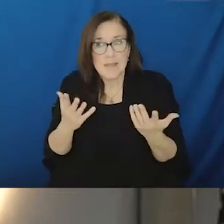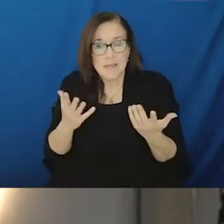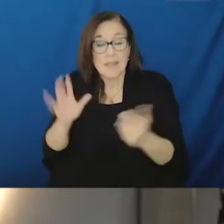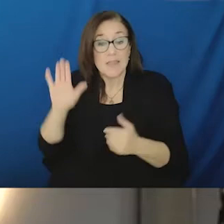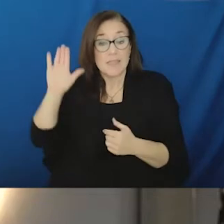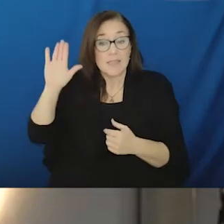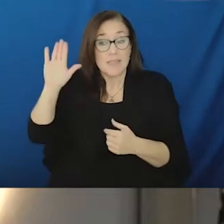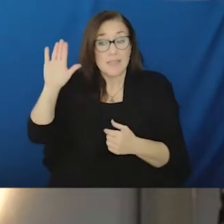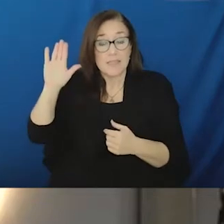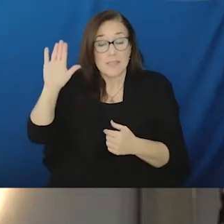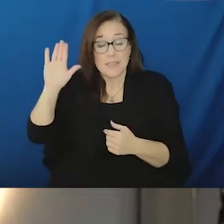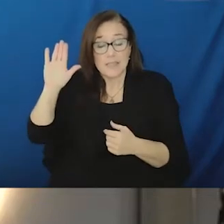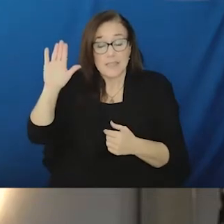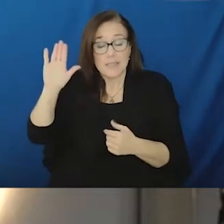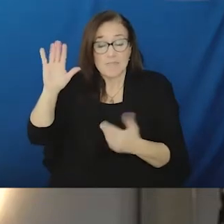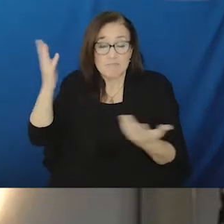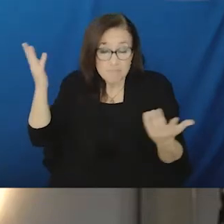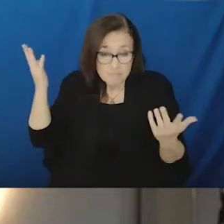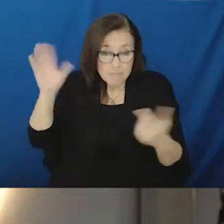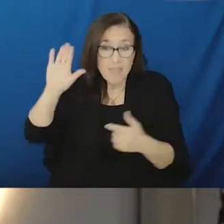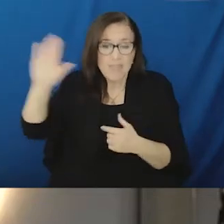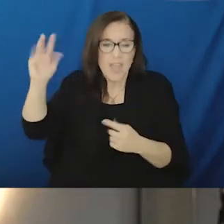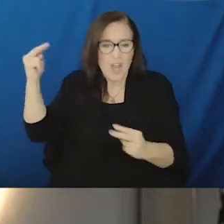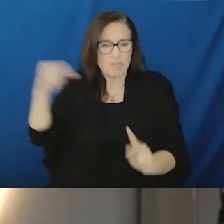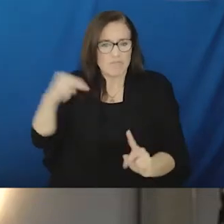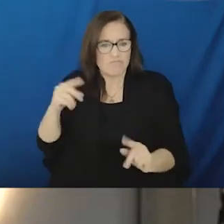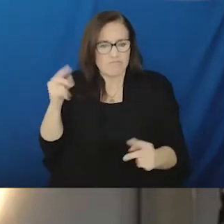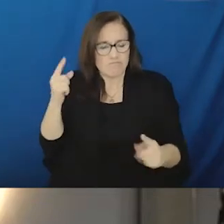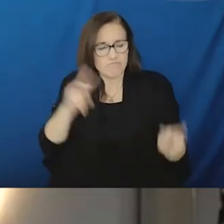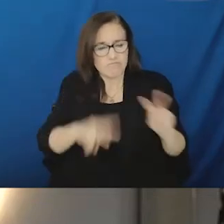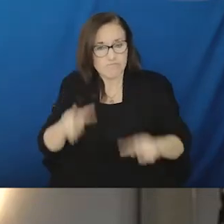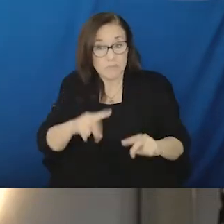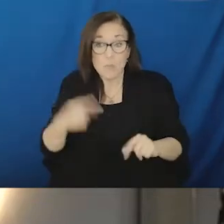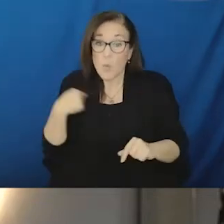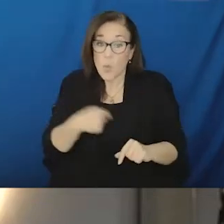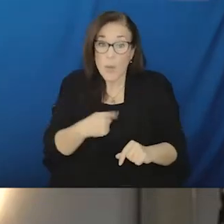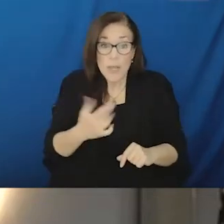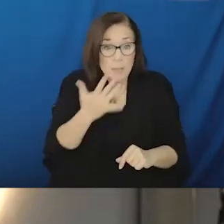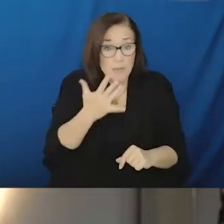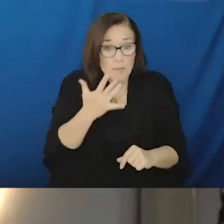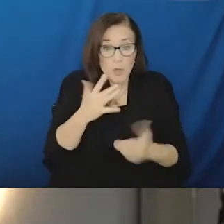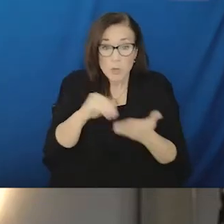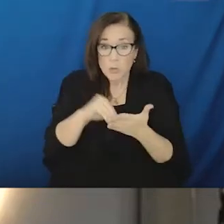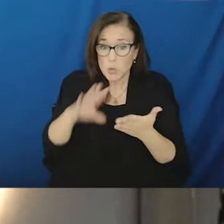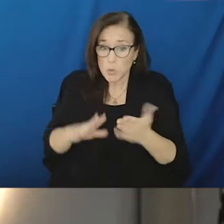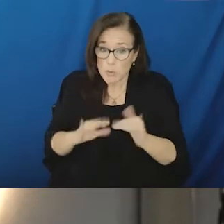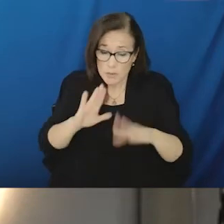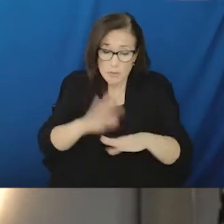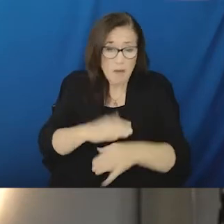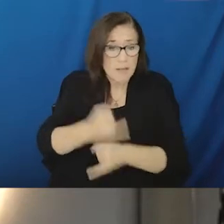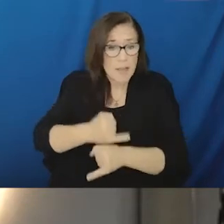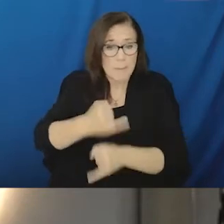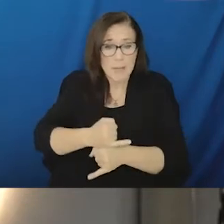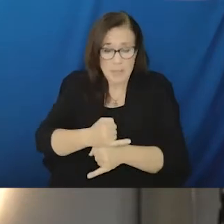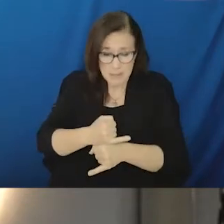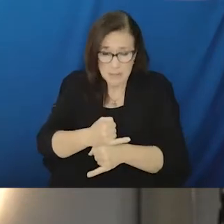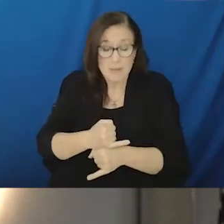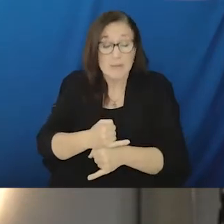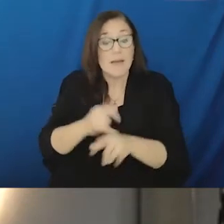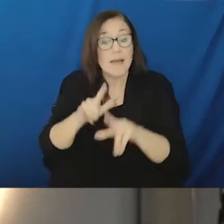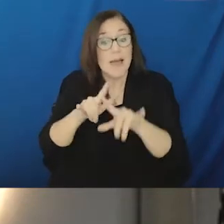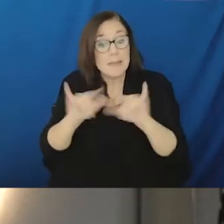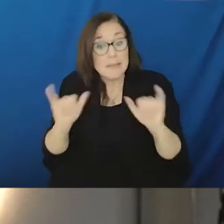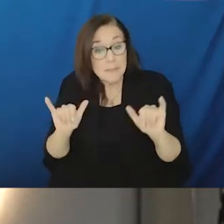we want students in person as much as possible, those who choose it, and that it doesn't have an impact on